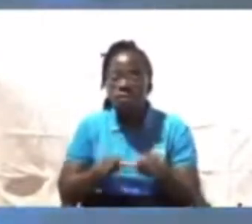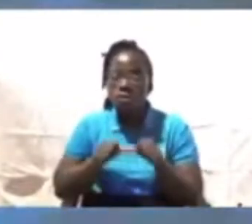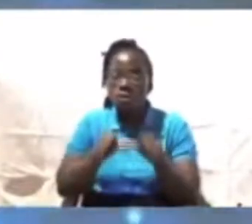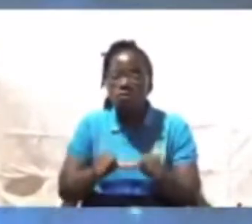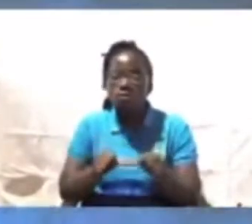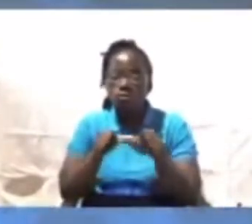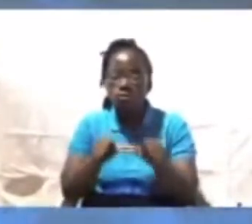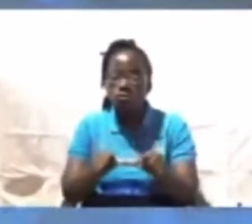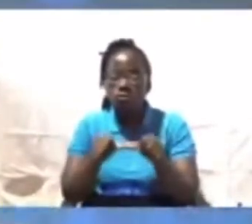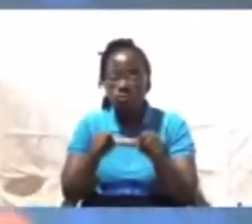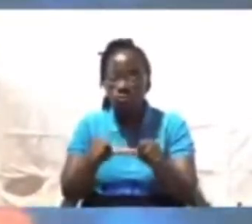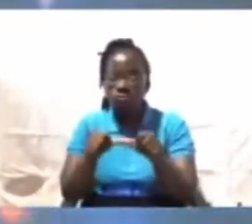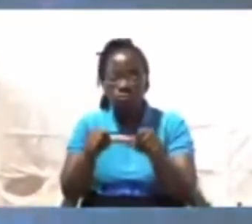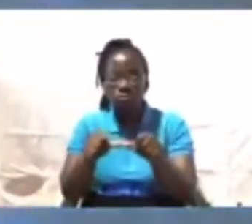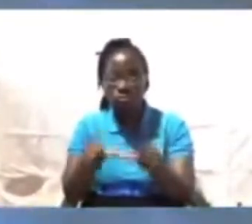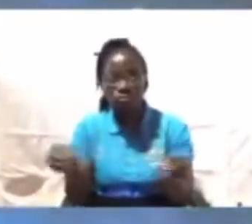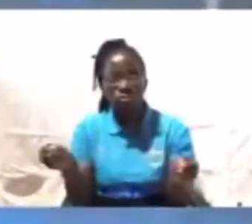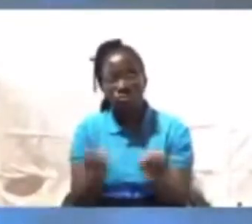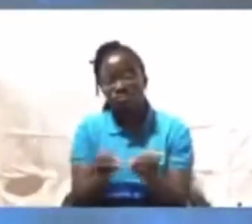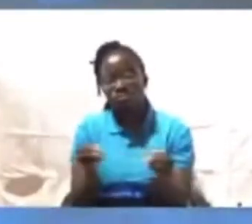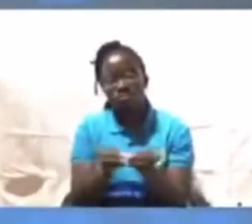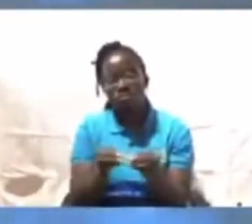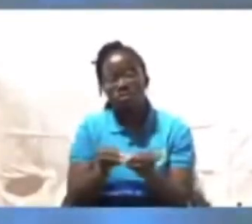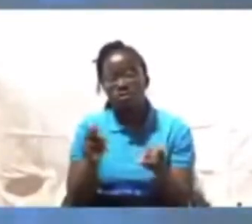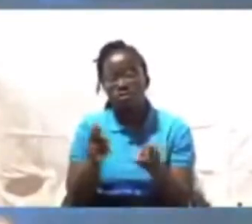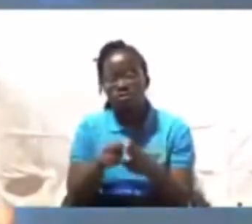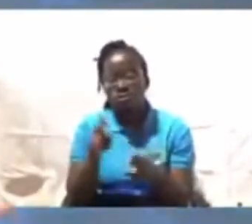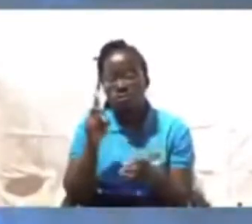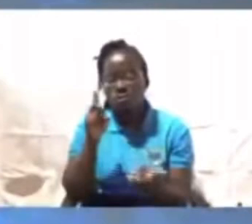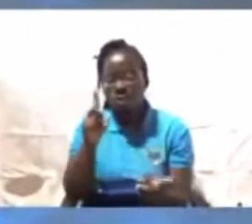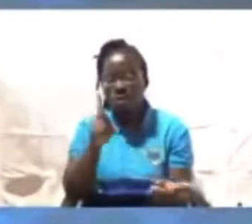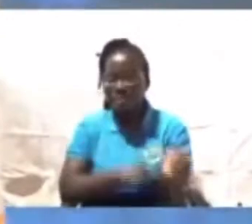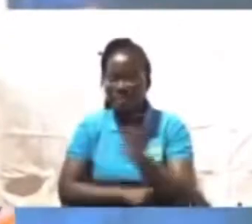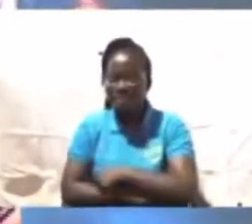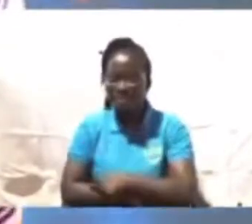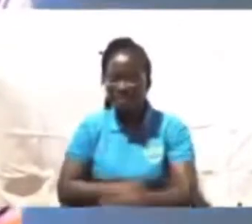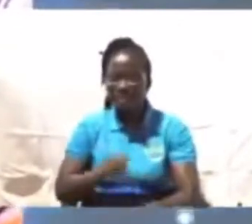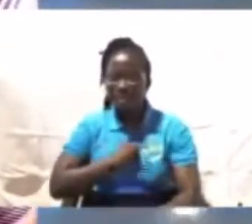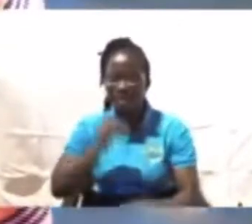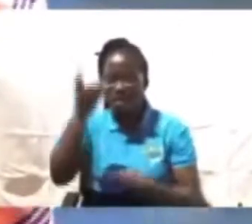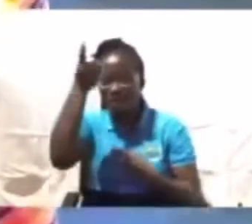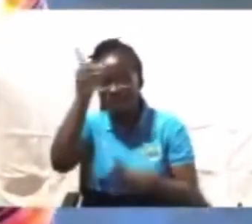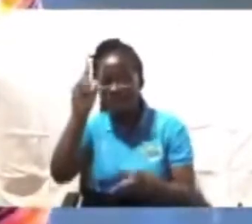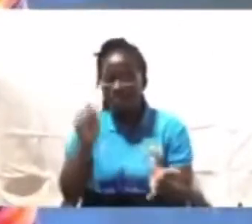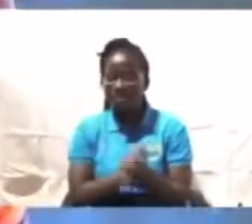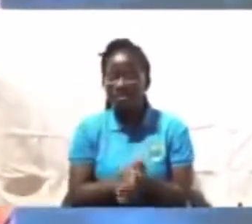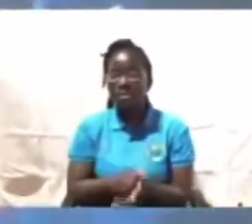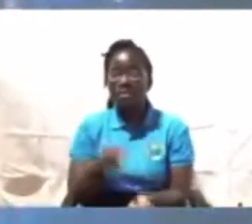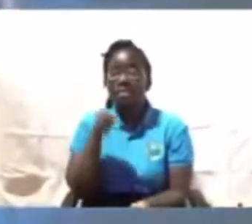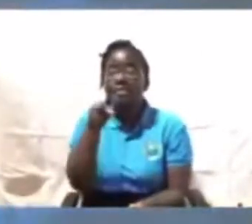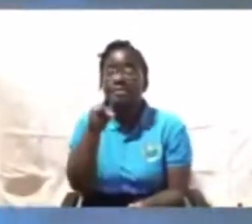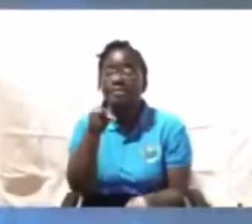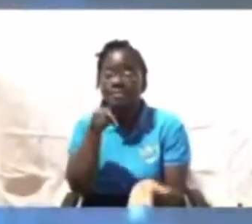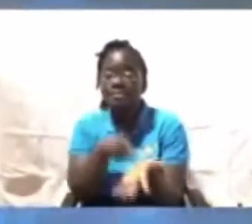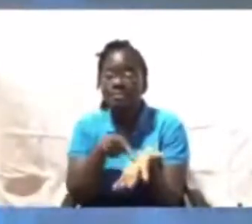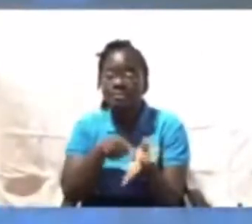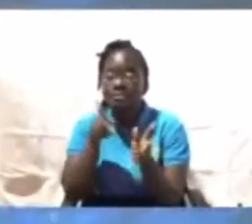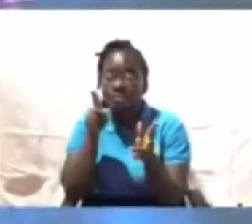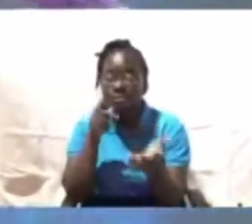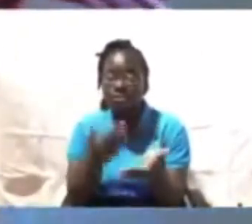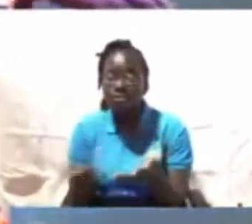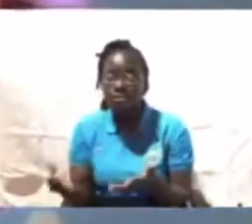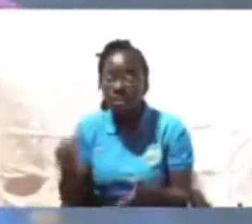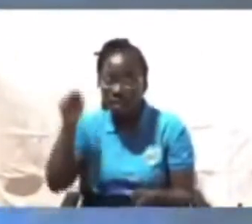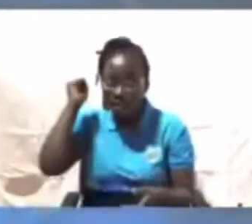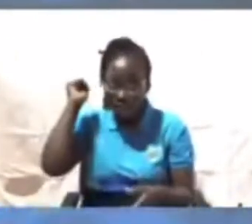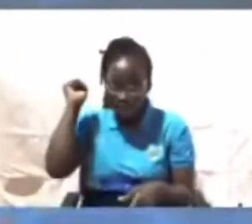edru baby na mika se dabe this thing must stop ade we se esuntwa nti mi